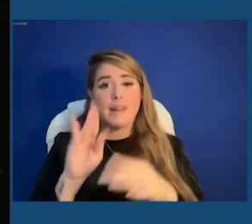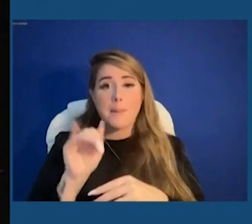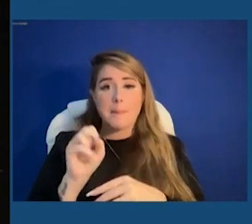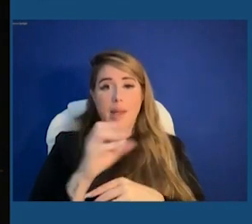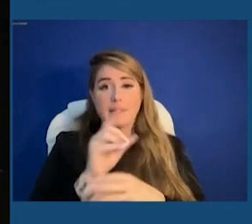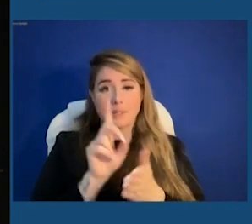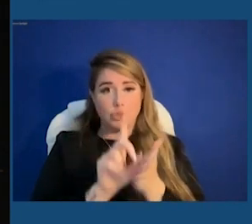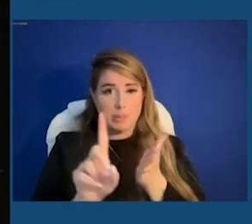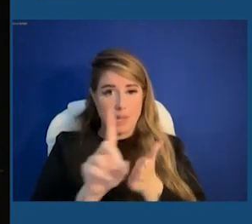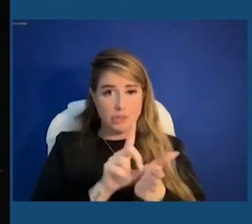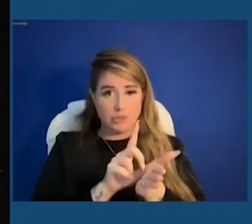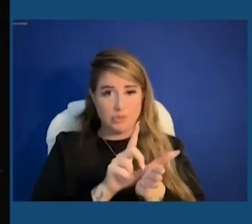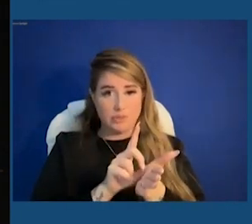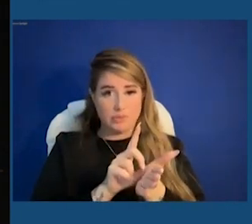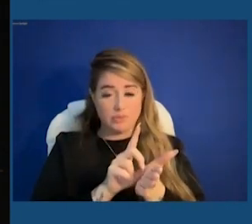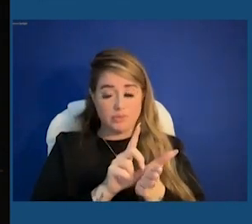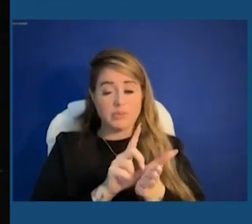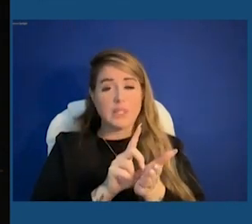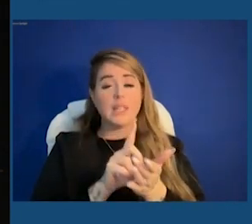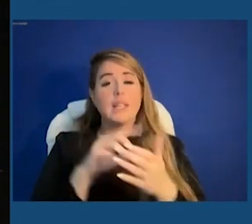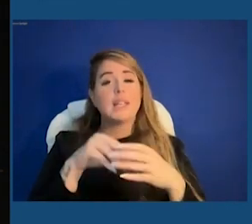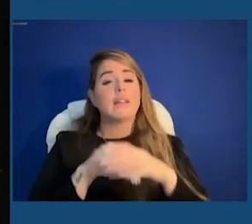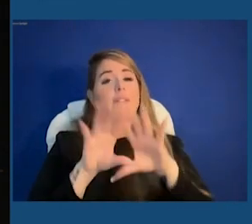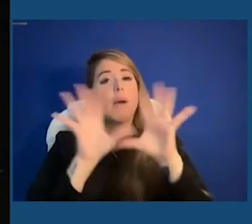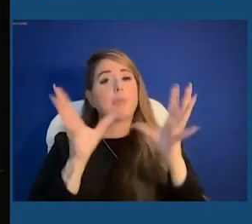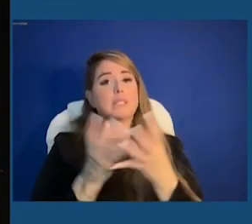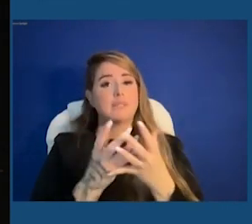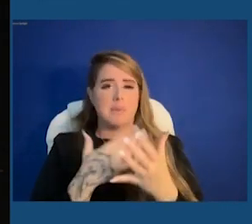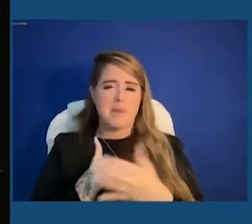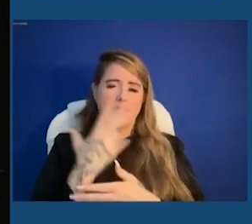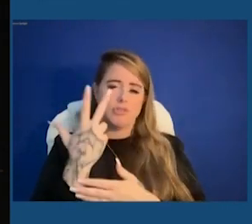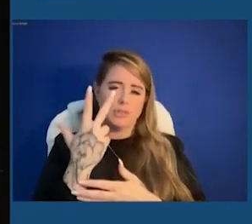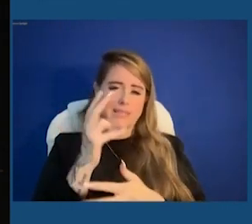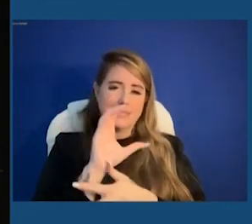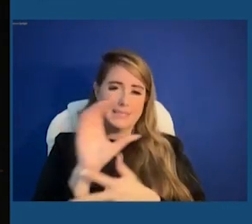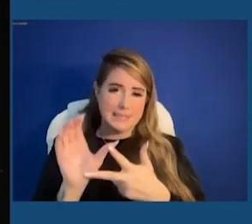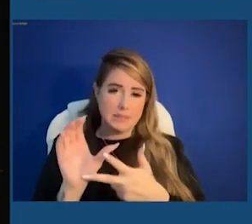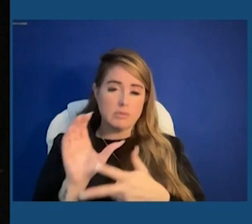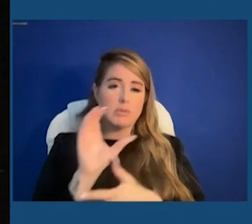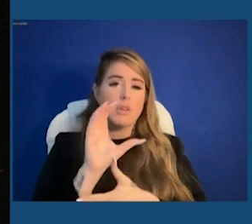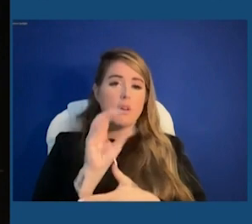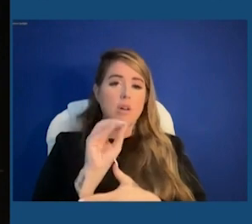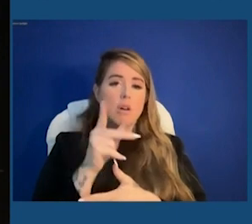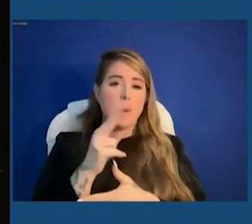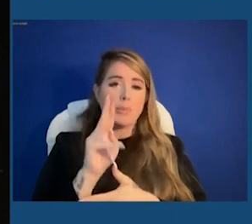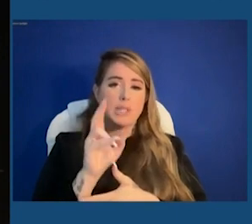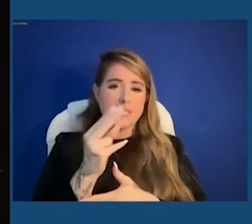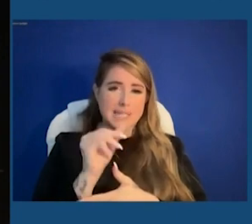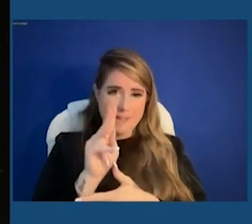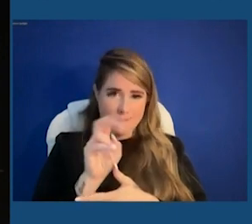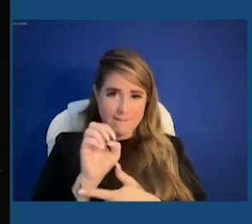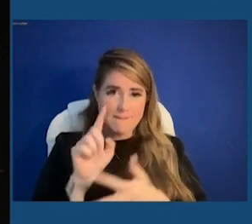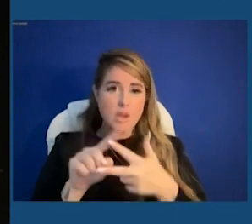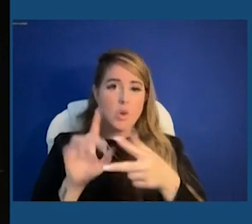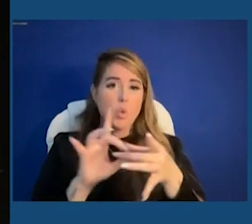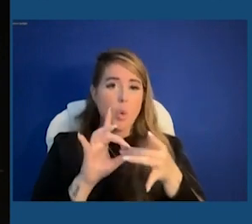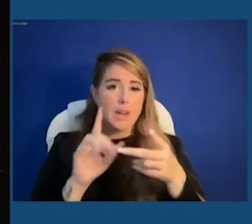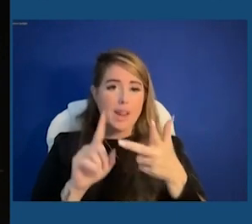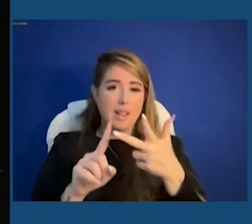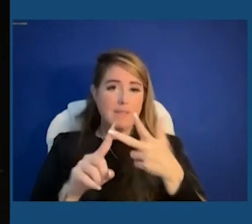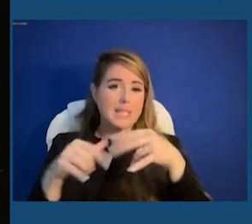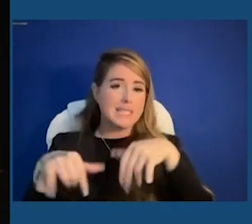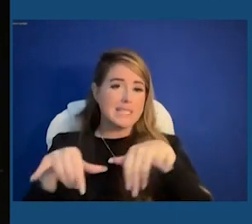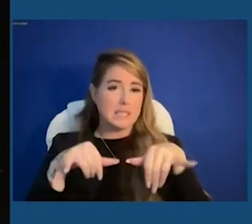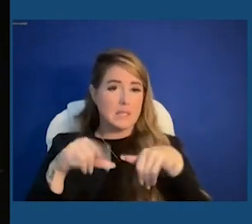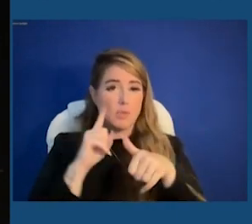discrimination in a comprehensive, these are my 3 C's, in a comprehensive, coordinating, and consistent manner for the first time. What